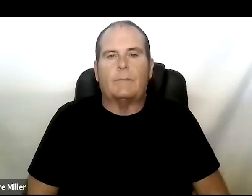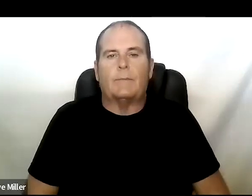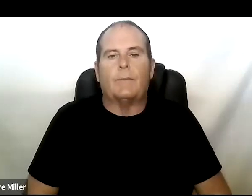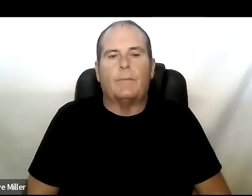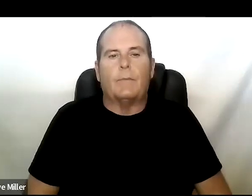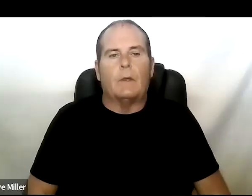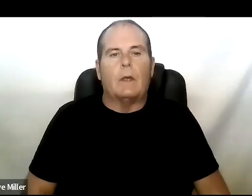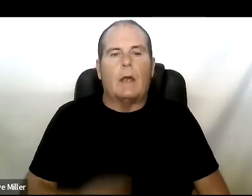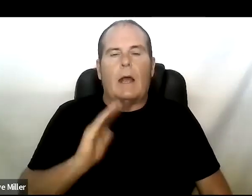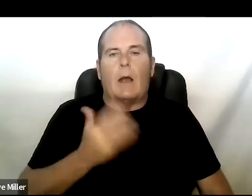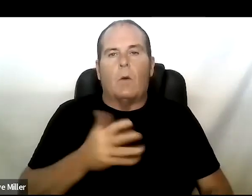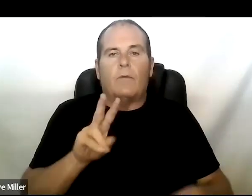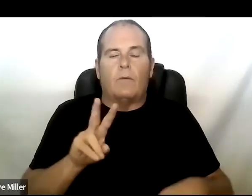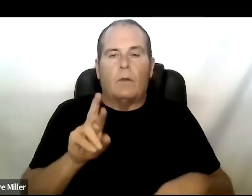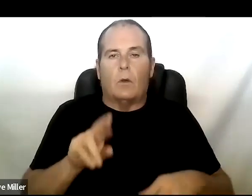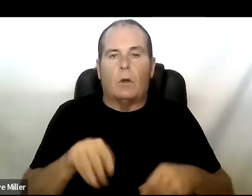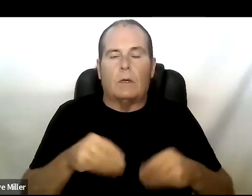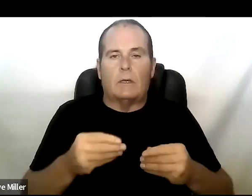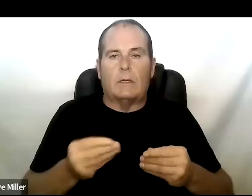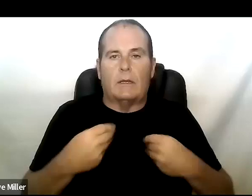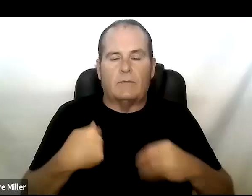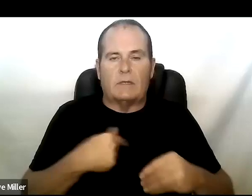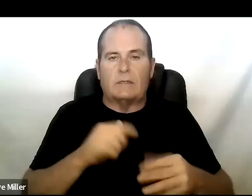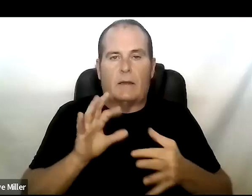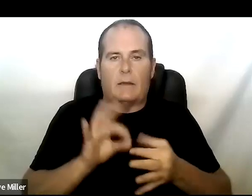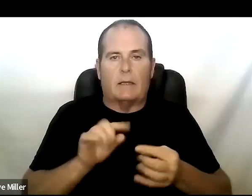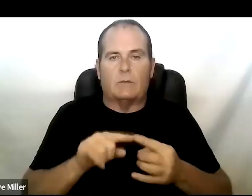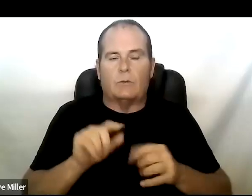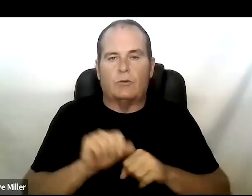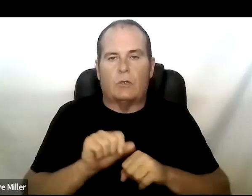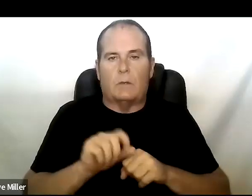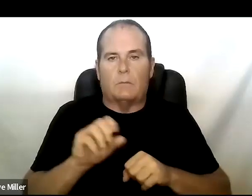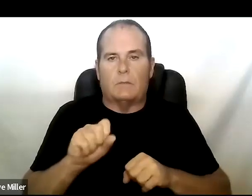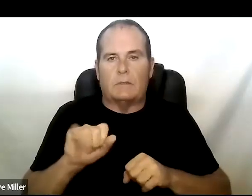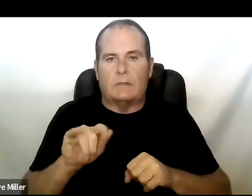And our VR provides us links to job sites, which are mostly